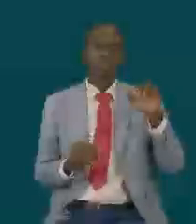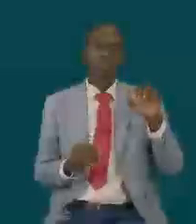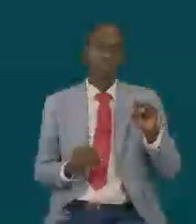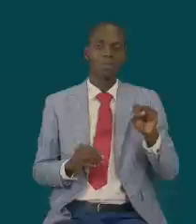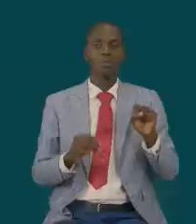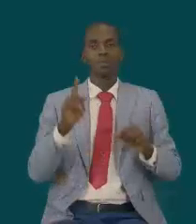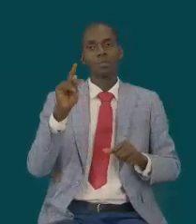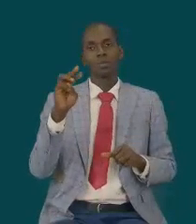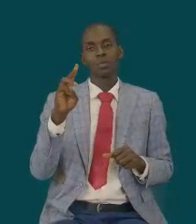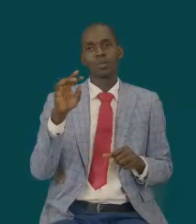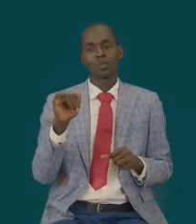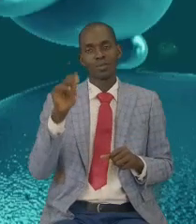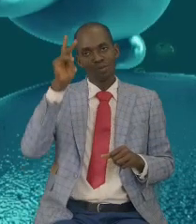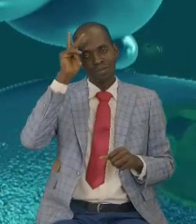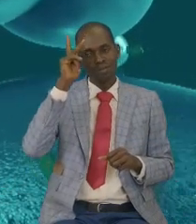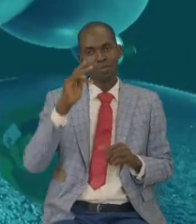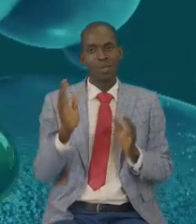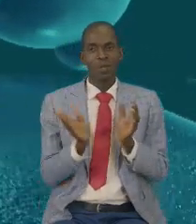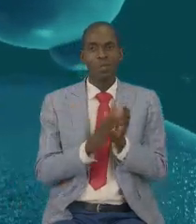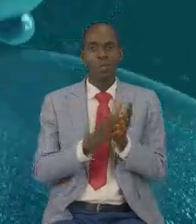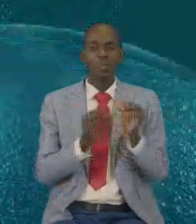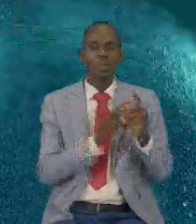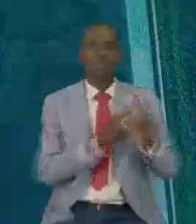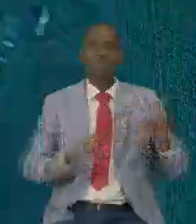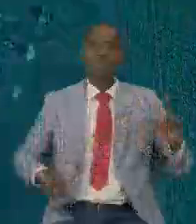I said, praise the Lord.